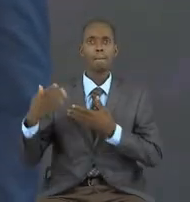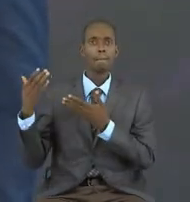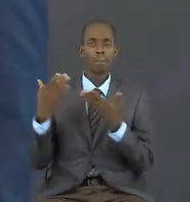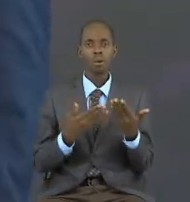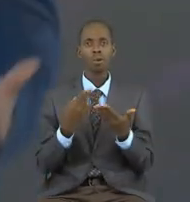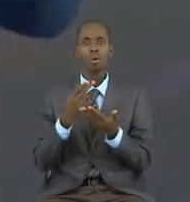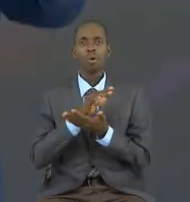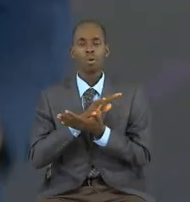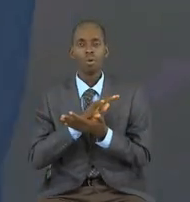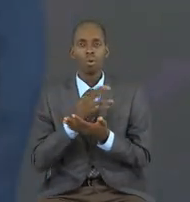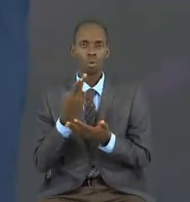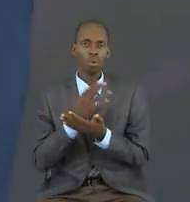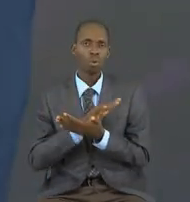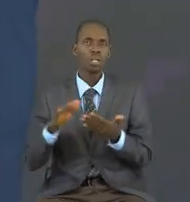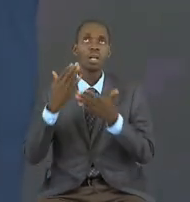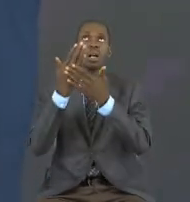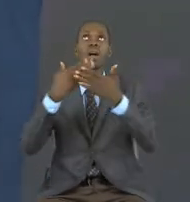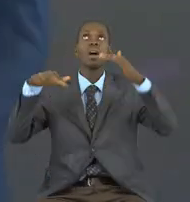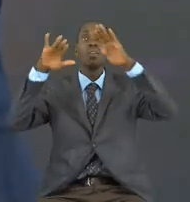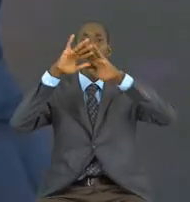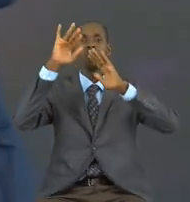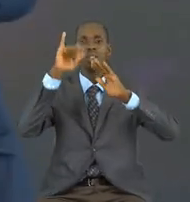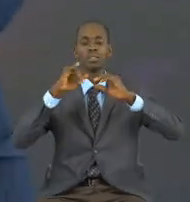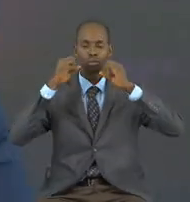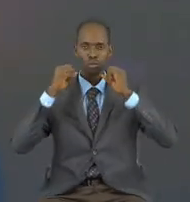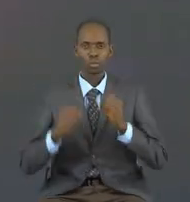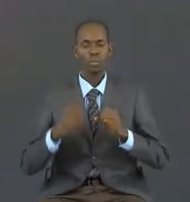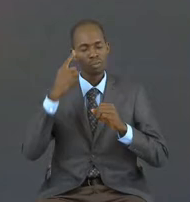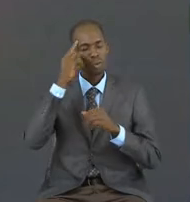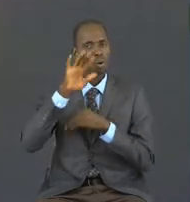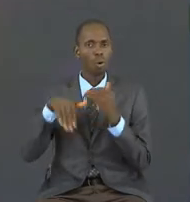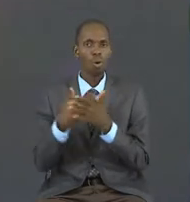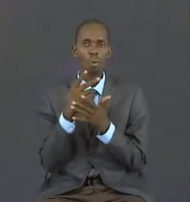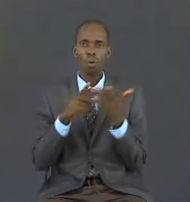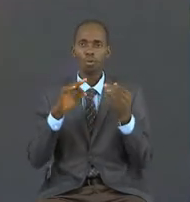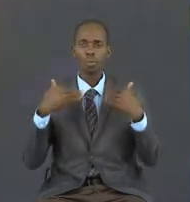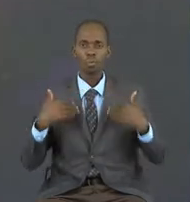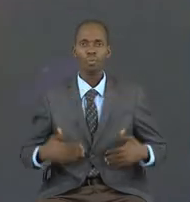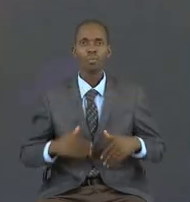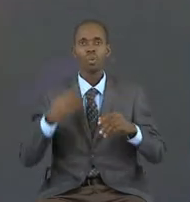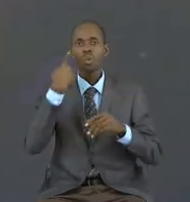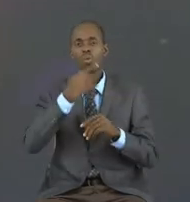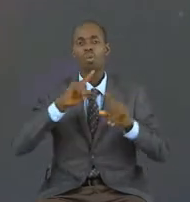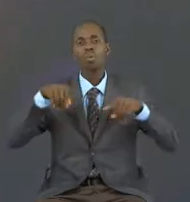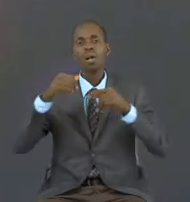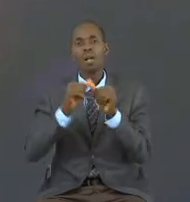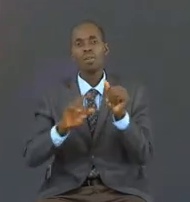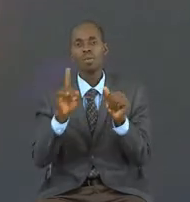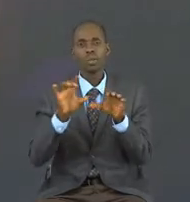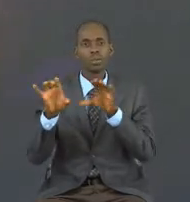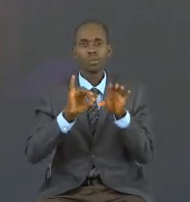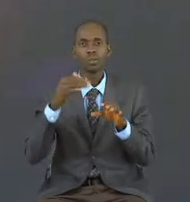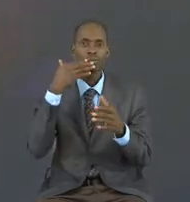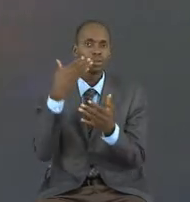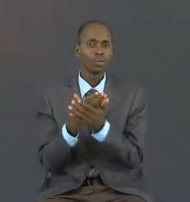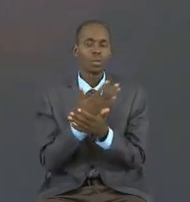heavenly strength to the members of your body who went about doing good and healing all that